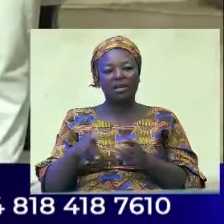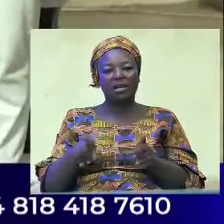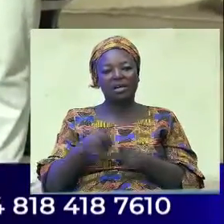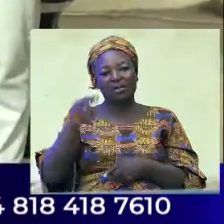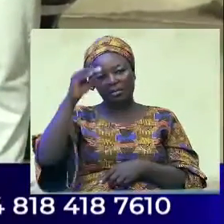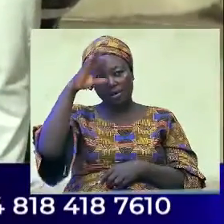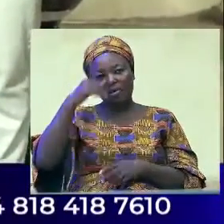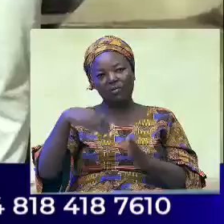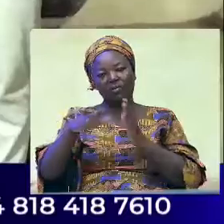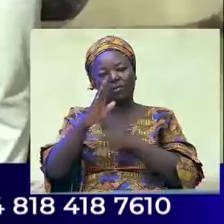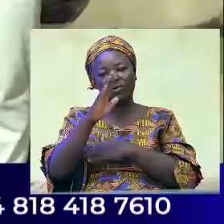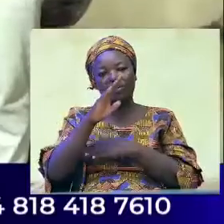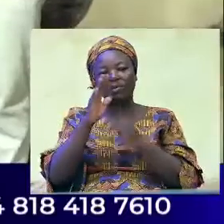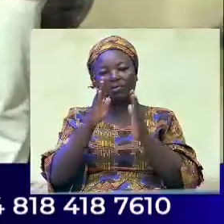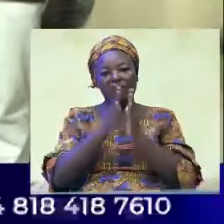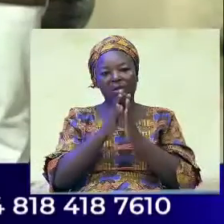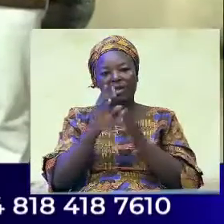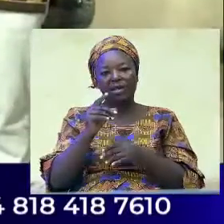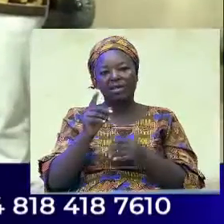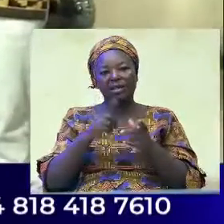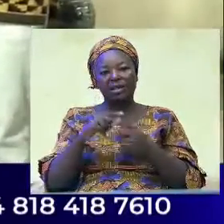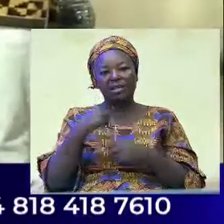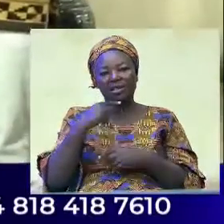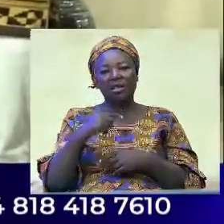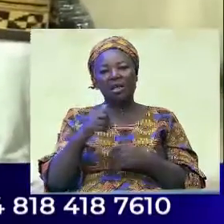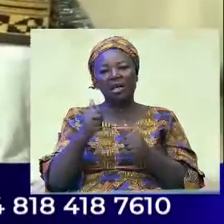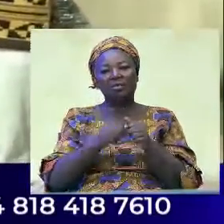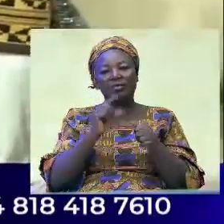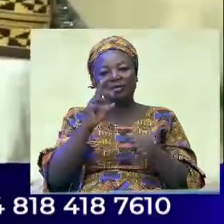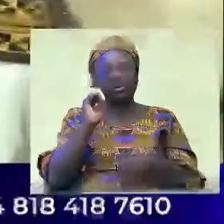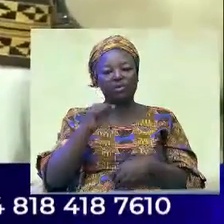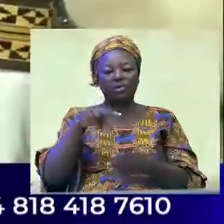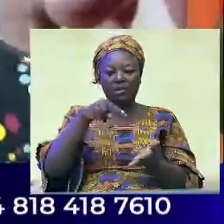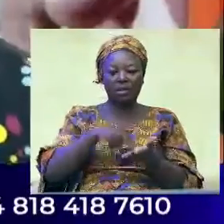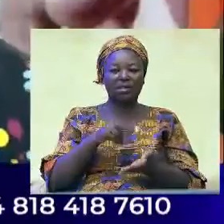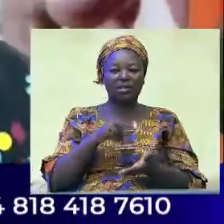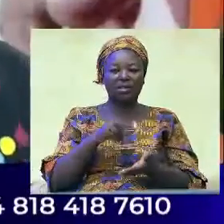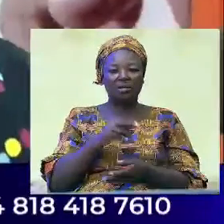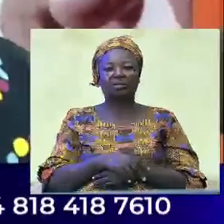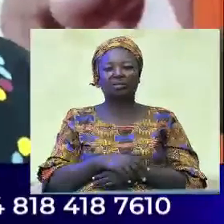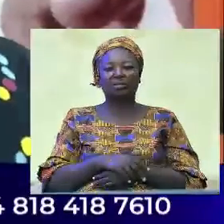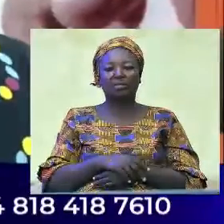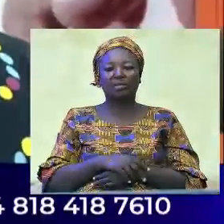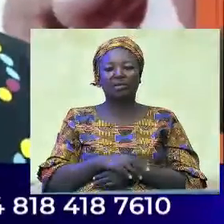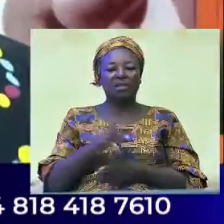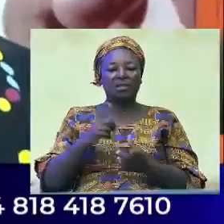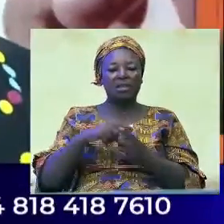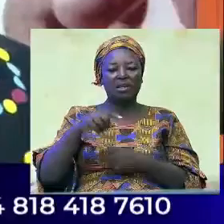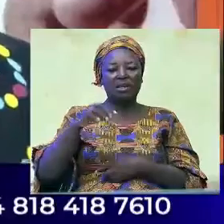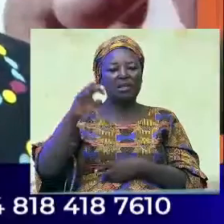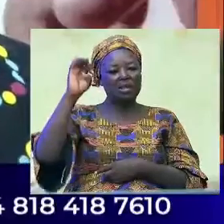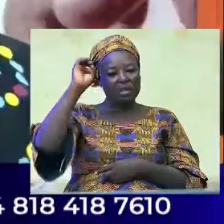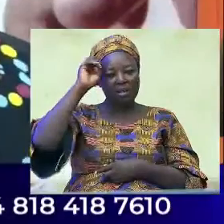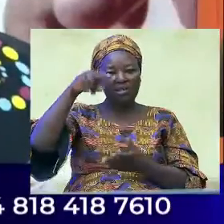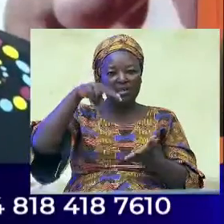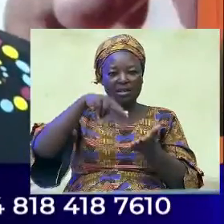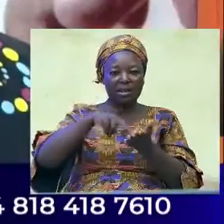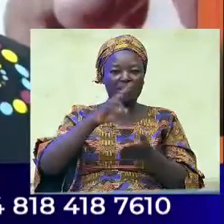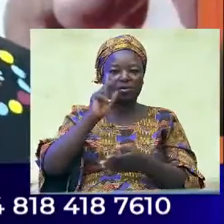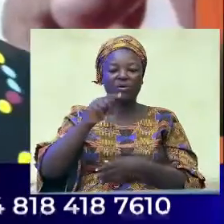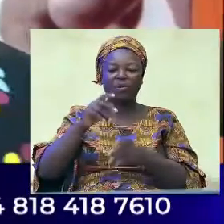after he prayed, he said that everybody should wake up. Then I stand up